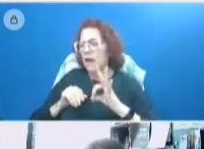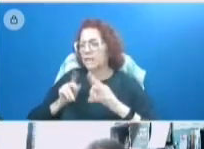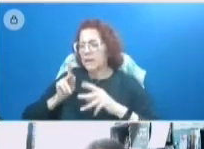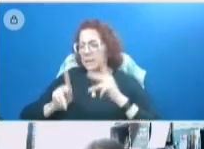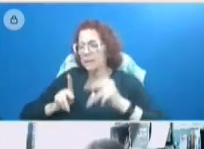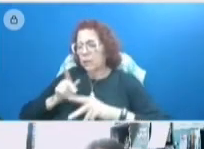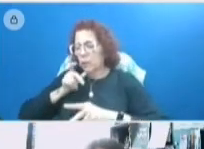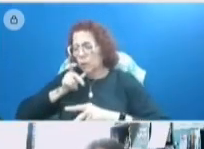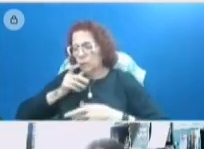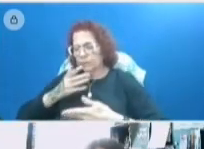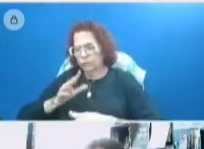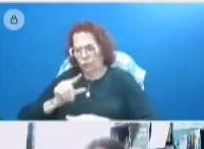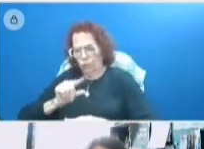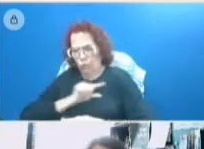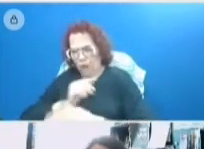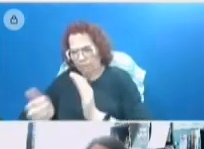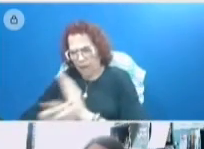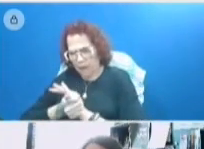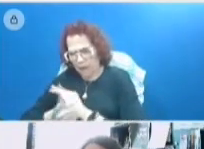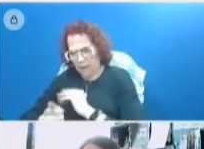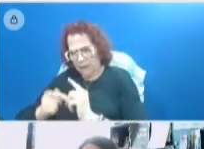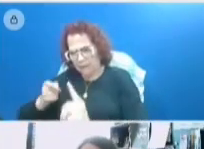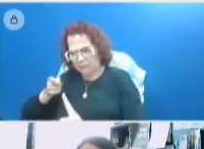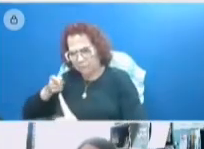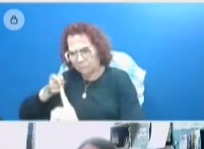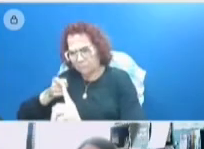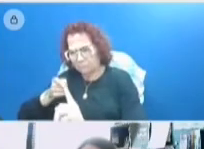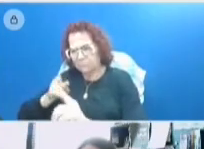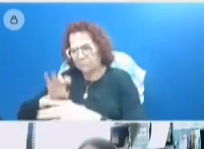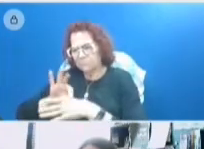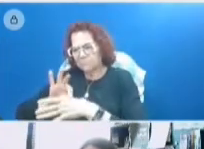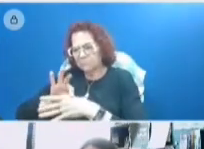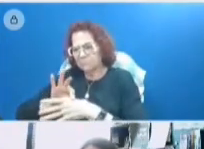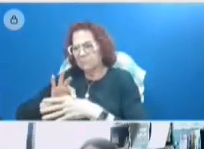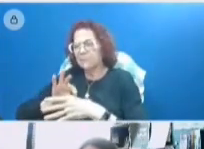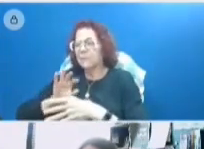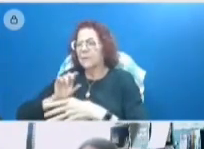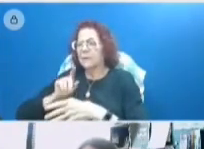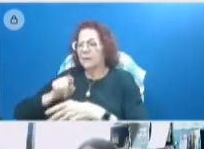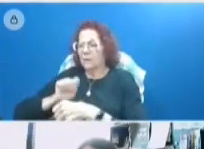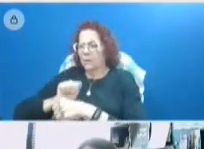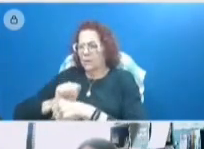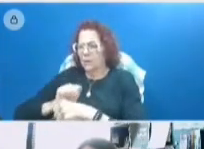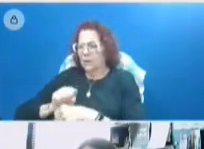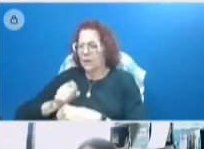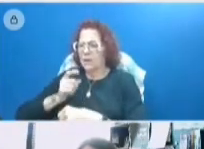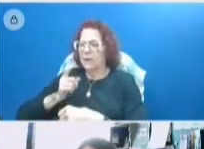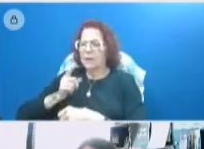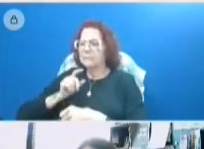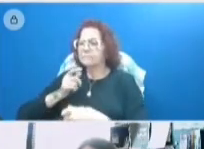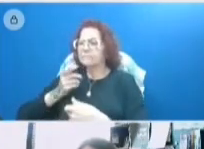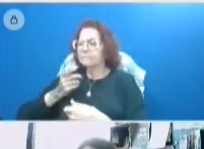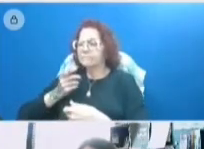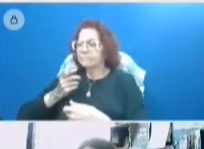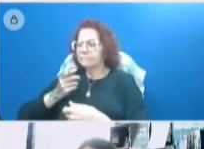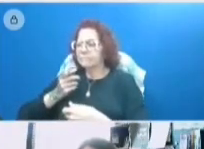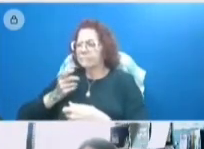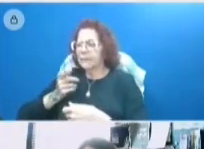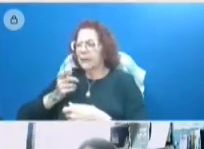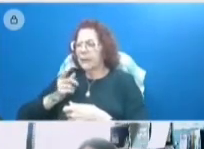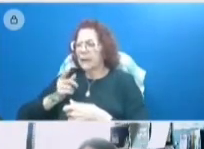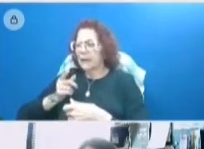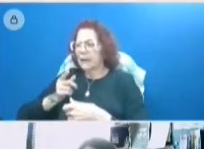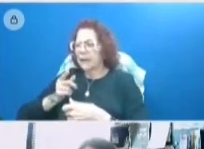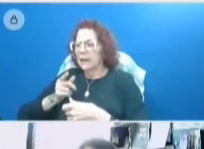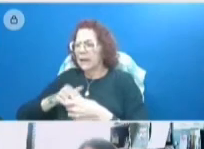for this, like election day workers. I believe you have religious scruples that prevent you from going to your